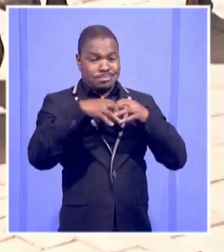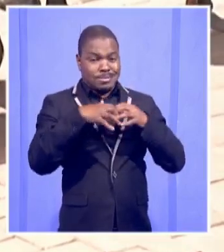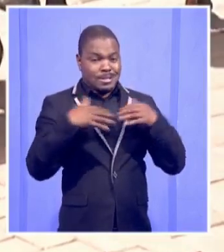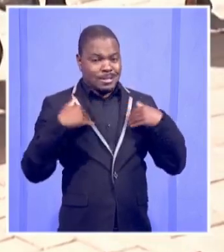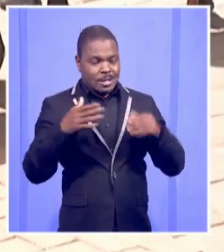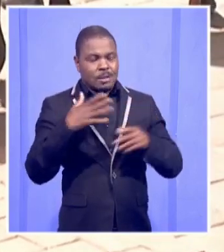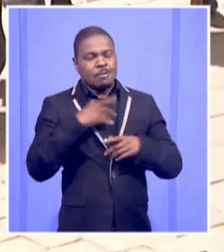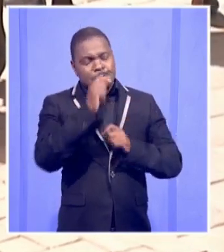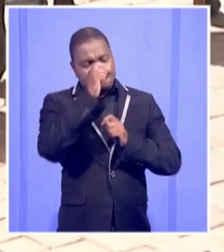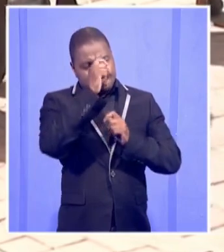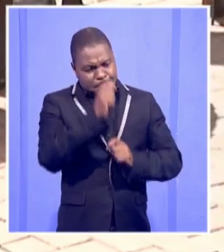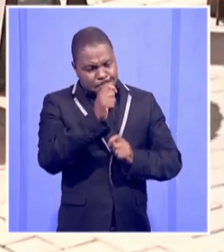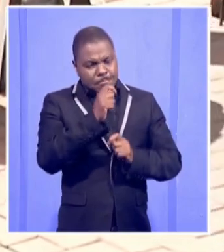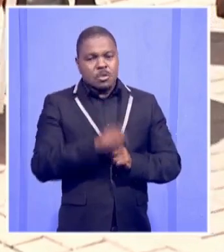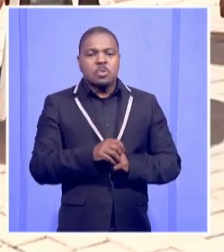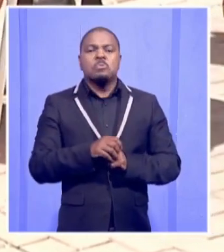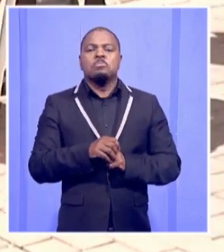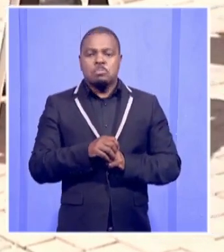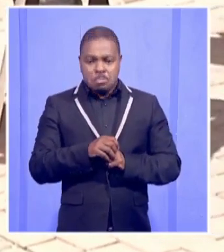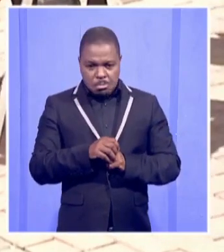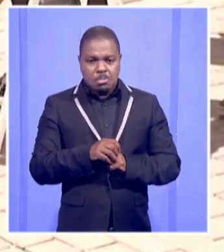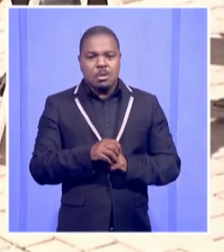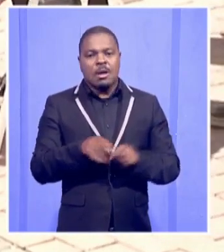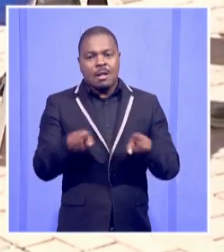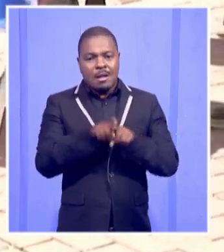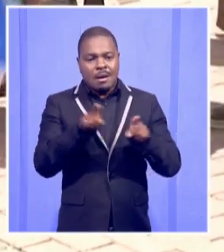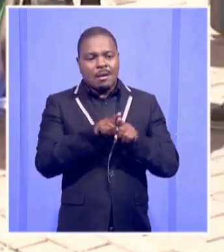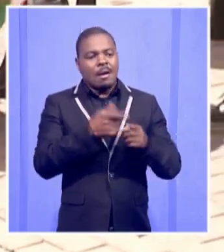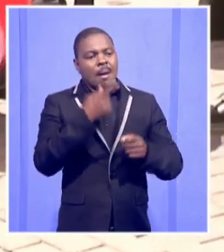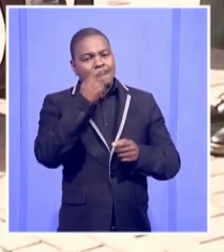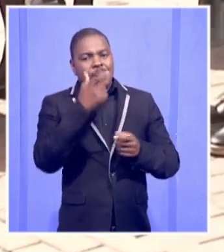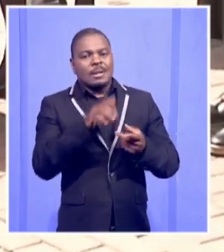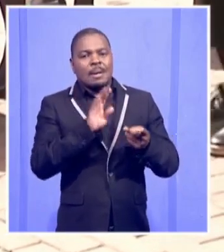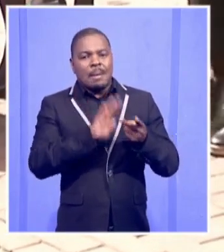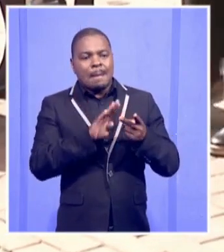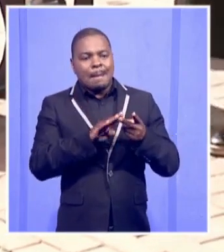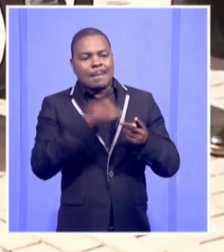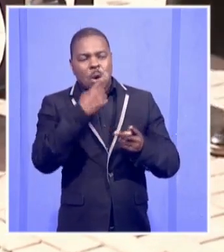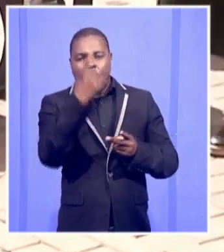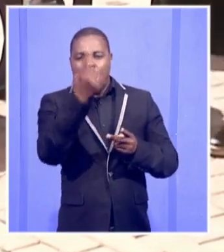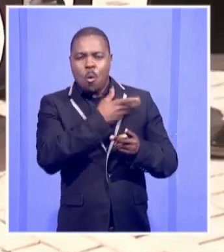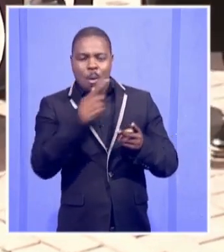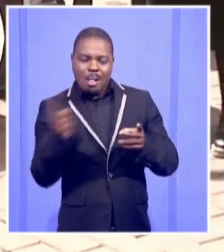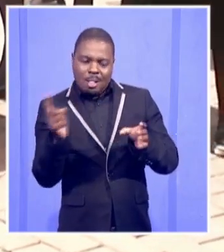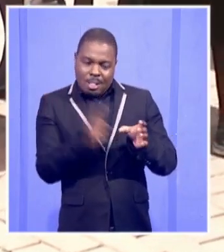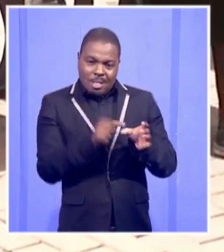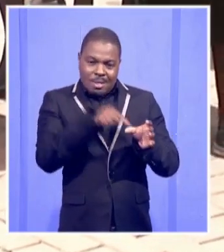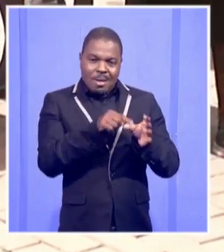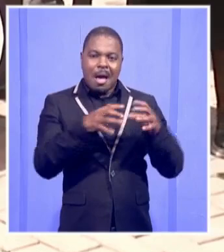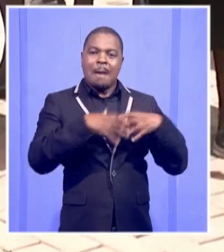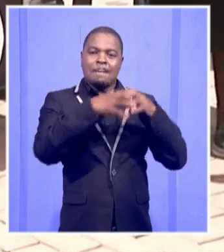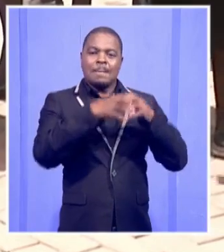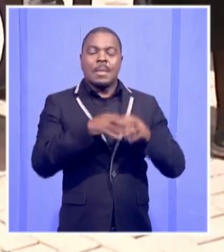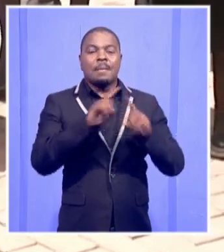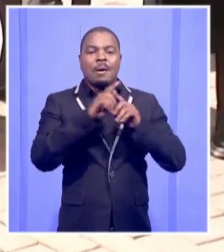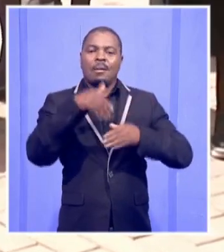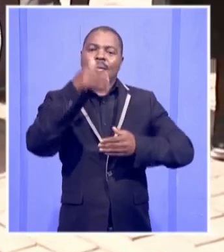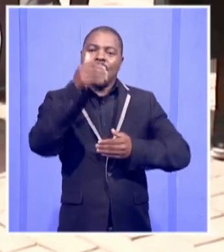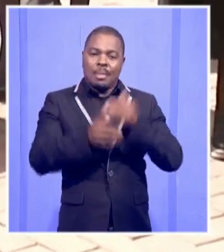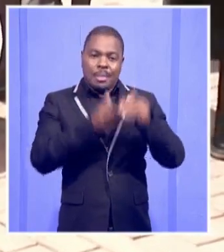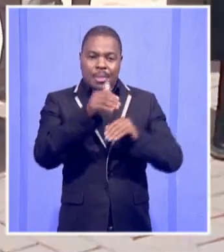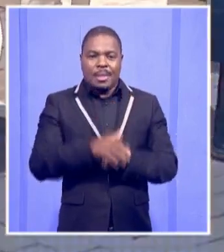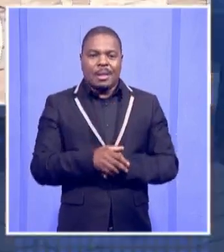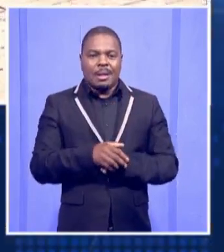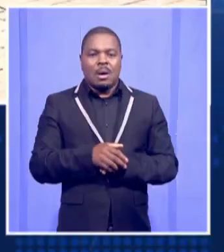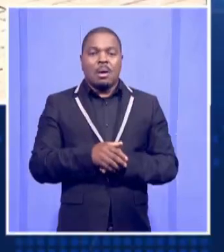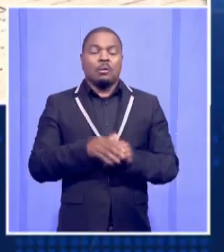acknowledge that they decided to converge as men, but there was at least one woman who was able to attend. But as you move forward, if you look at the strides